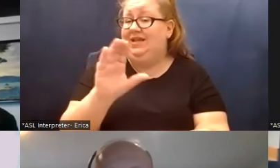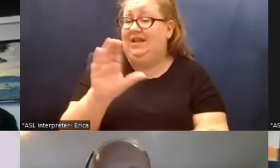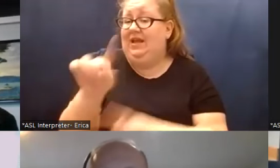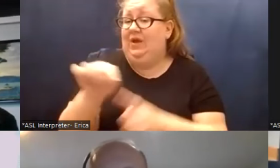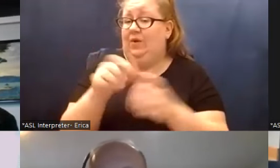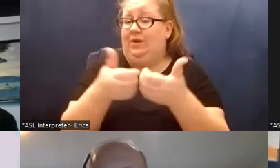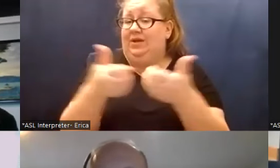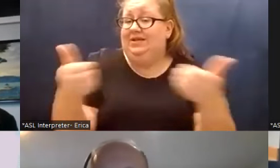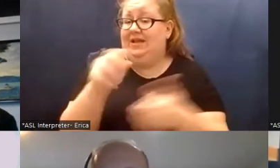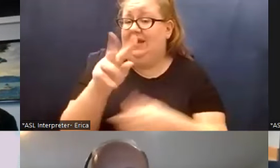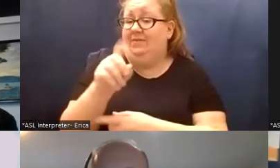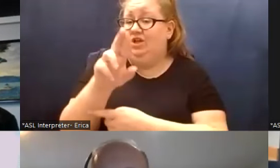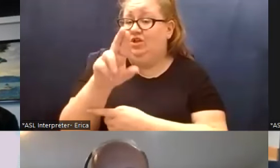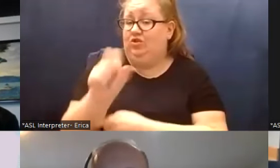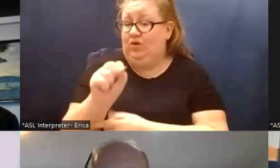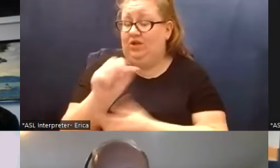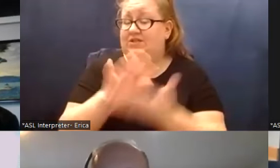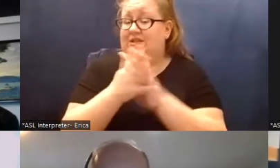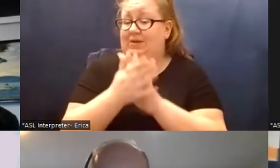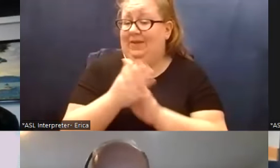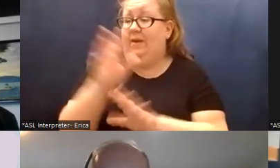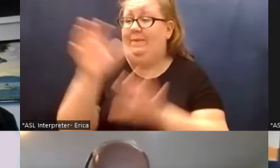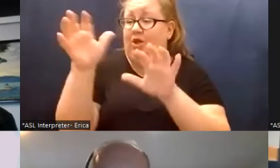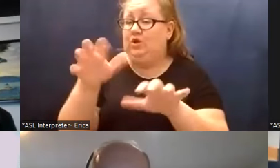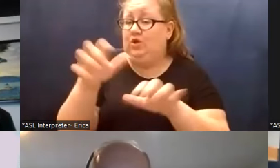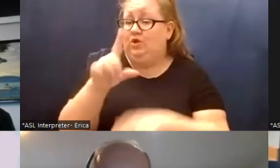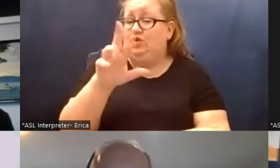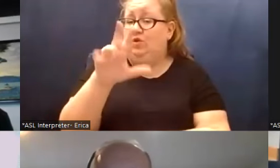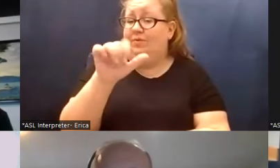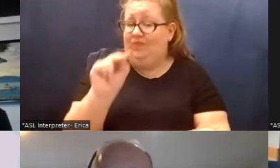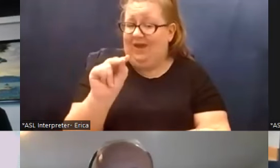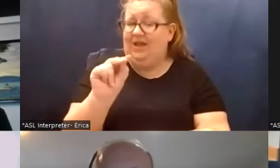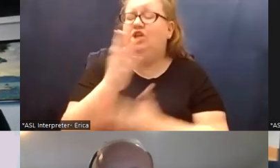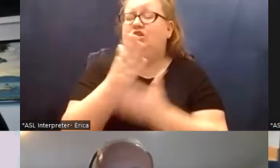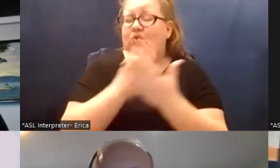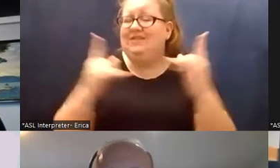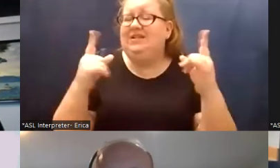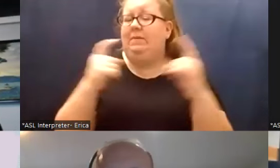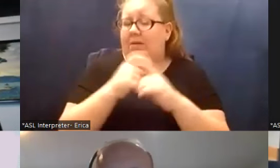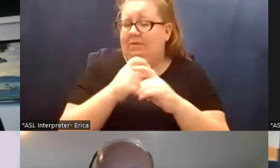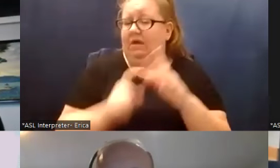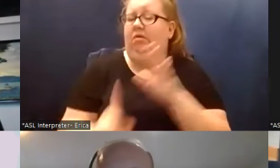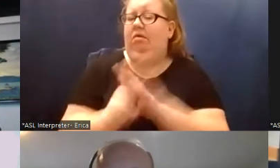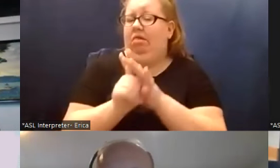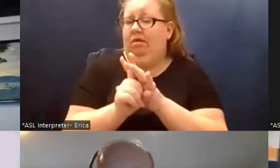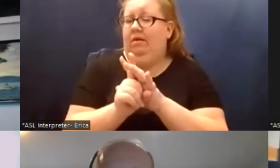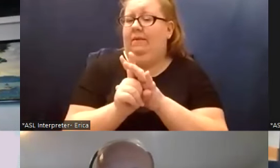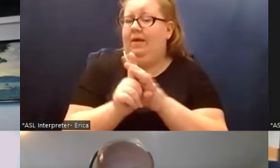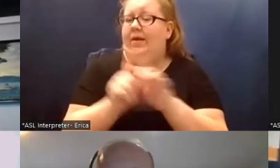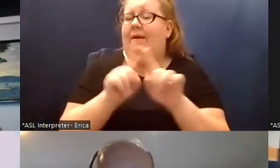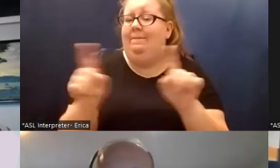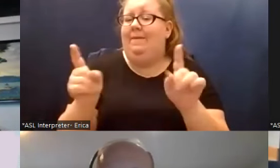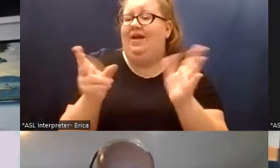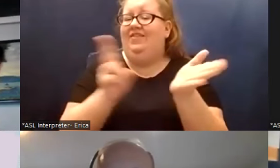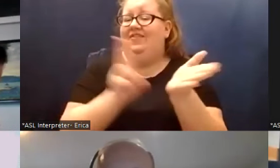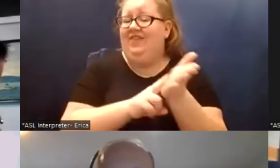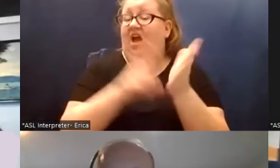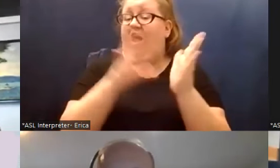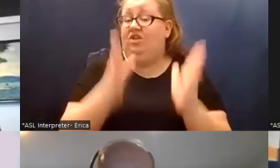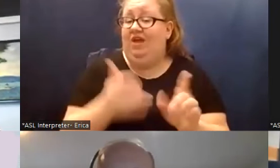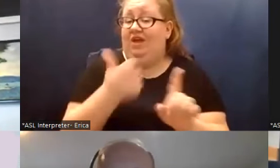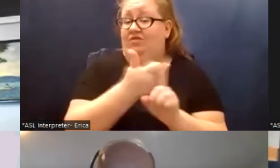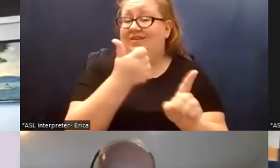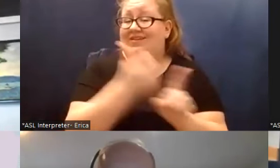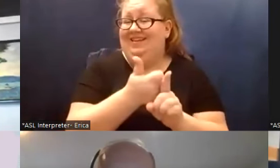sewers just to become storm drain sewers. So there were some complications that we came up, but the contractor was able